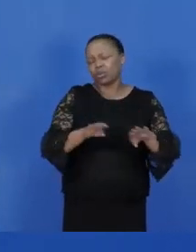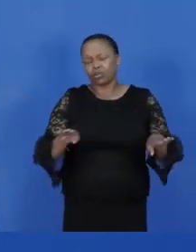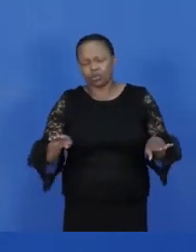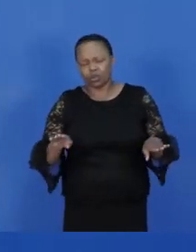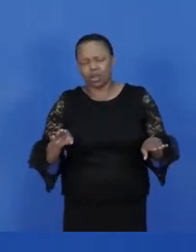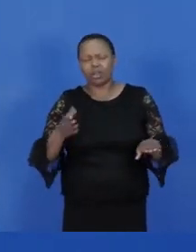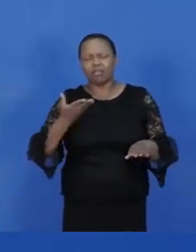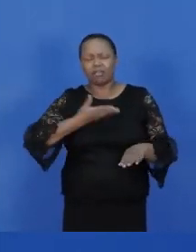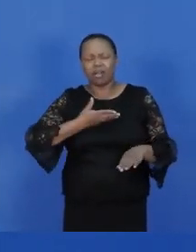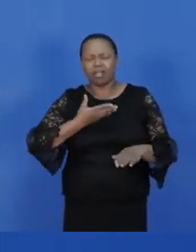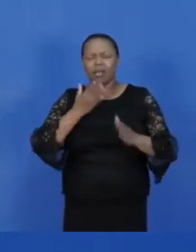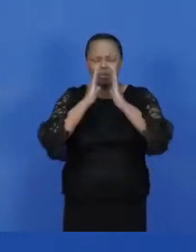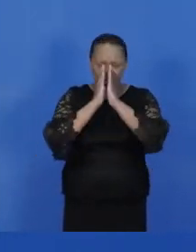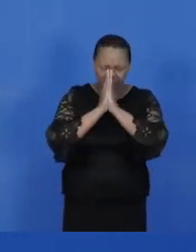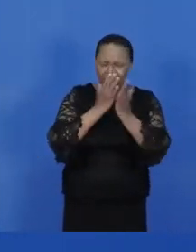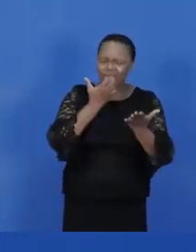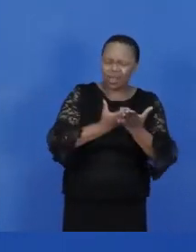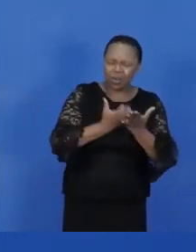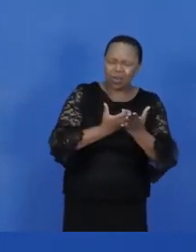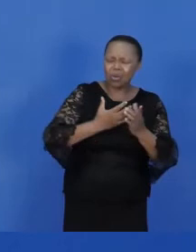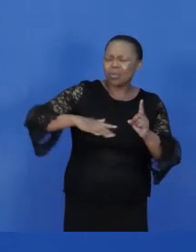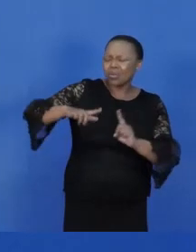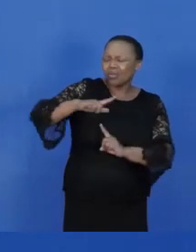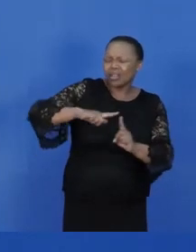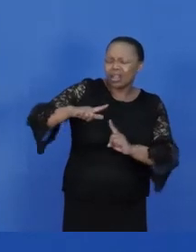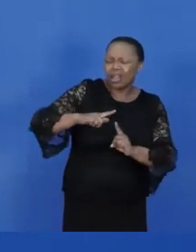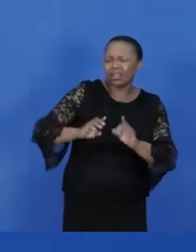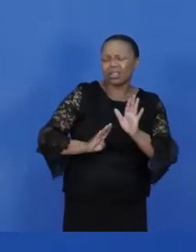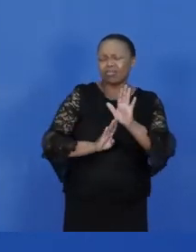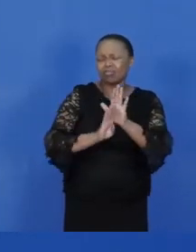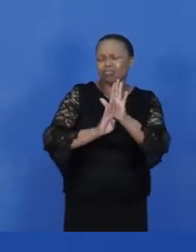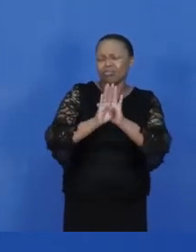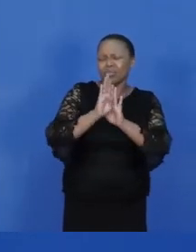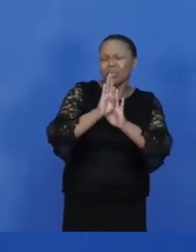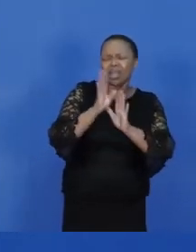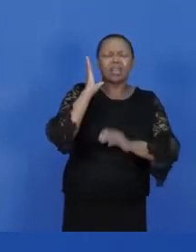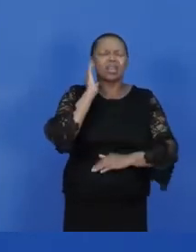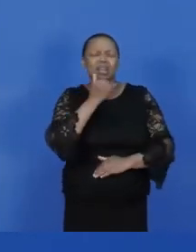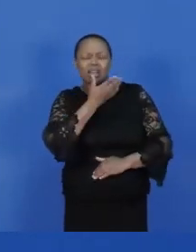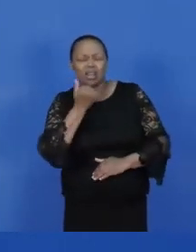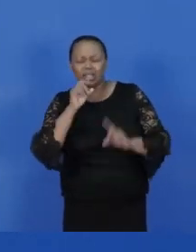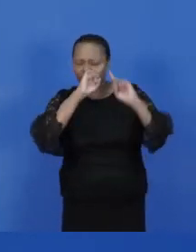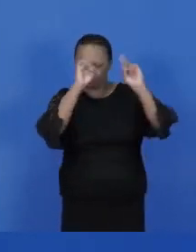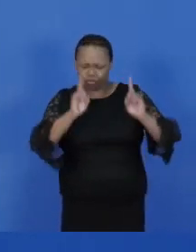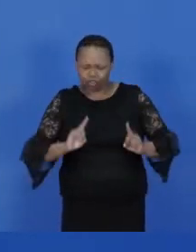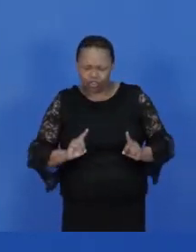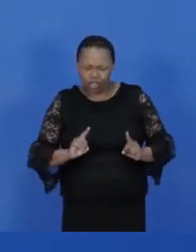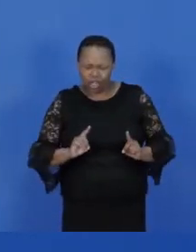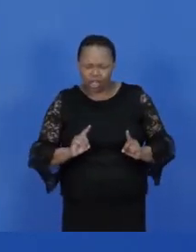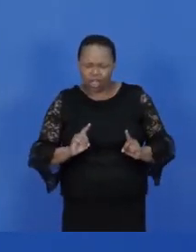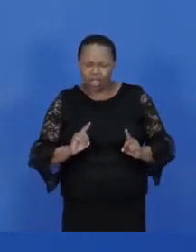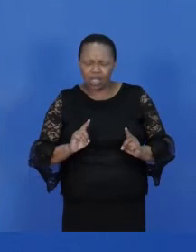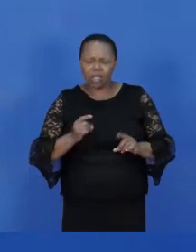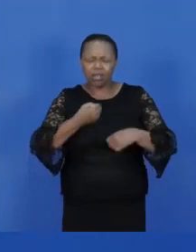lives. Father, we pray for the economy of the land. We pray for improvement. We pray for grace, particularly, Lord God,